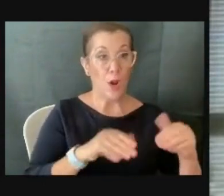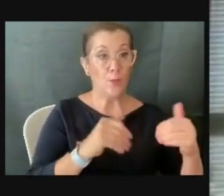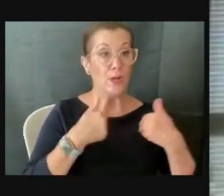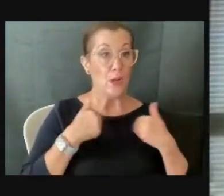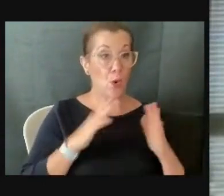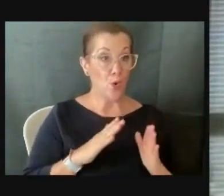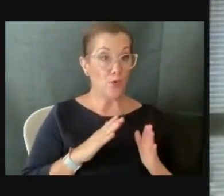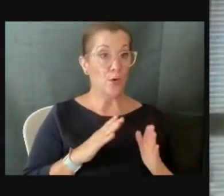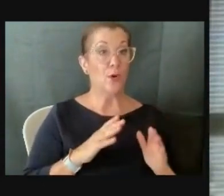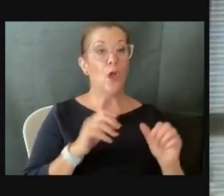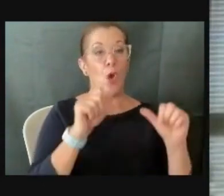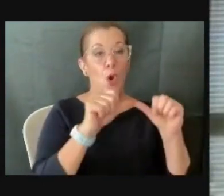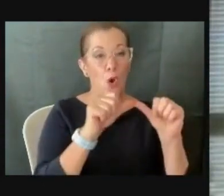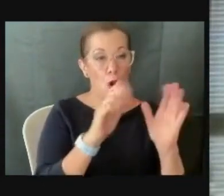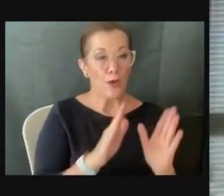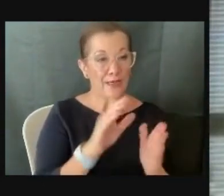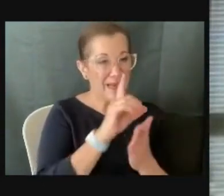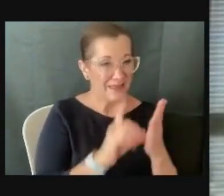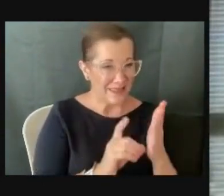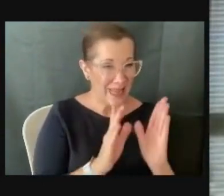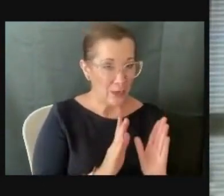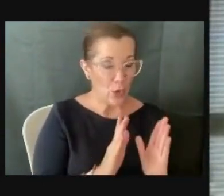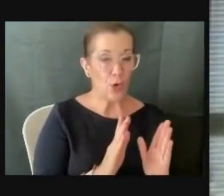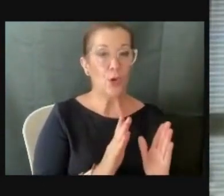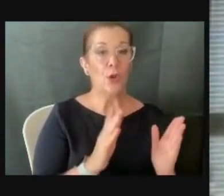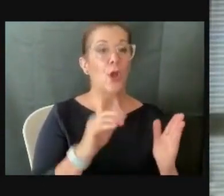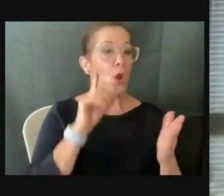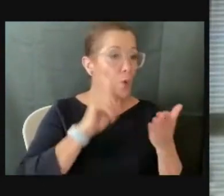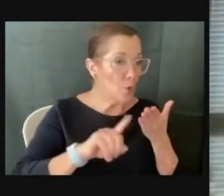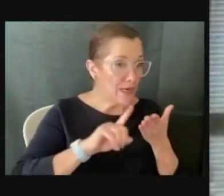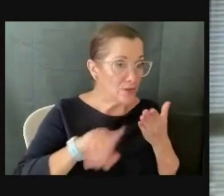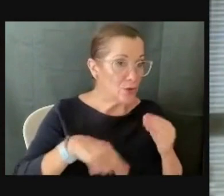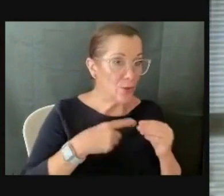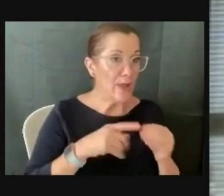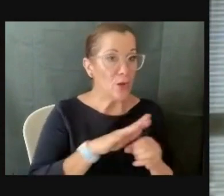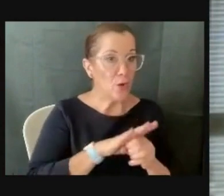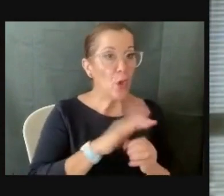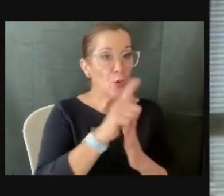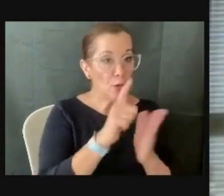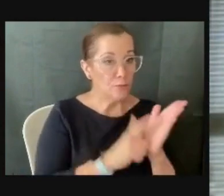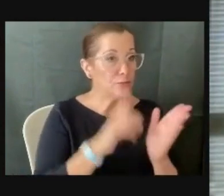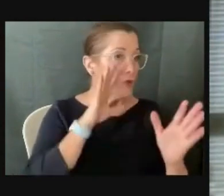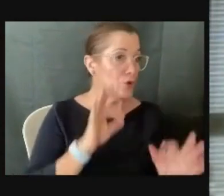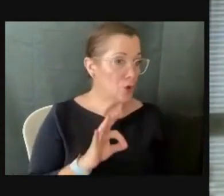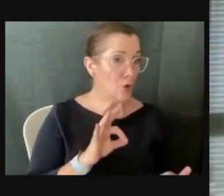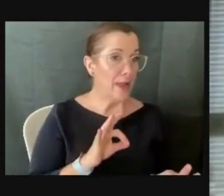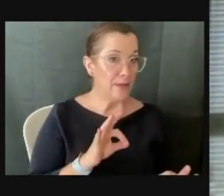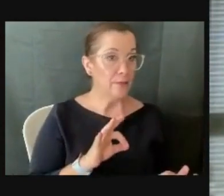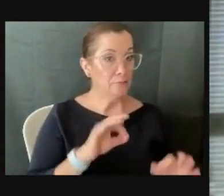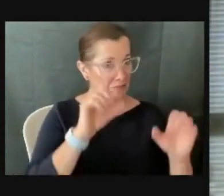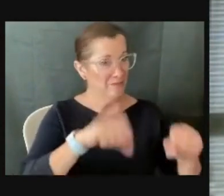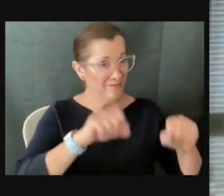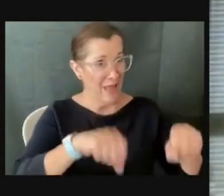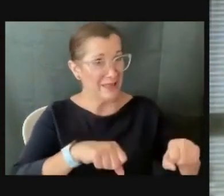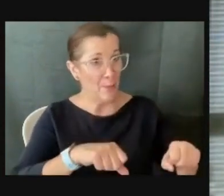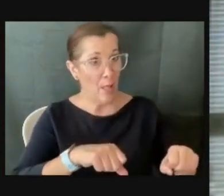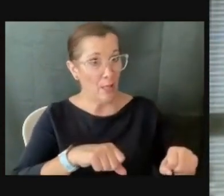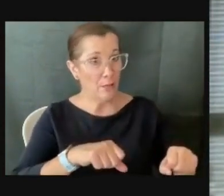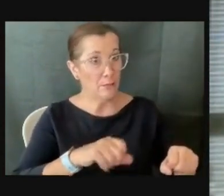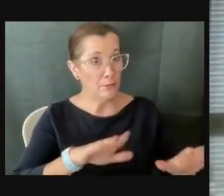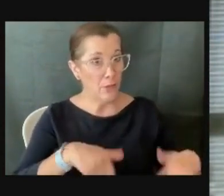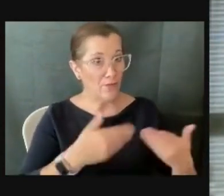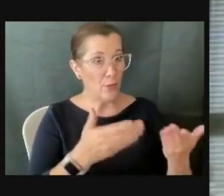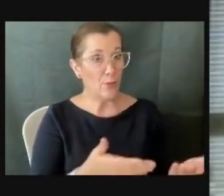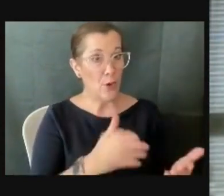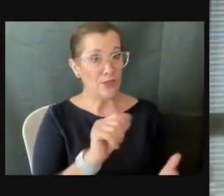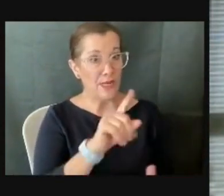the architect/designer doing some research on your local ordinances to determine the feasibility of your proposed ADU.